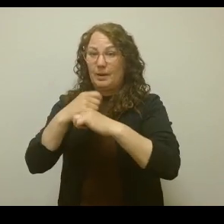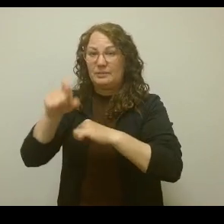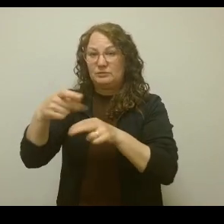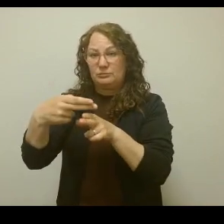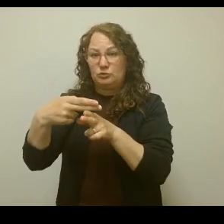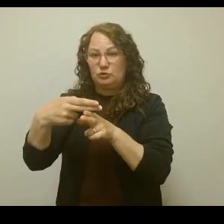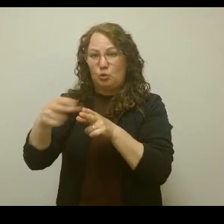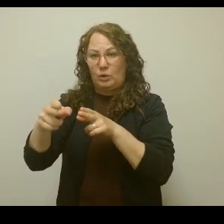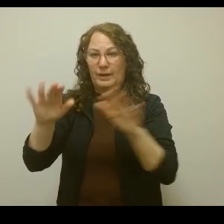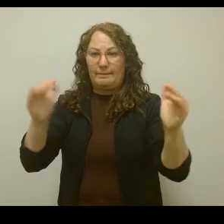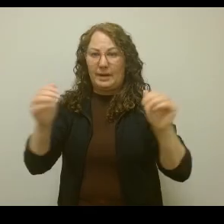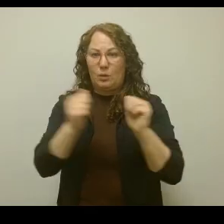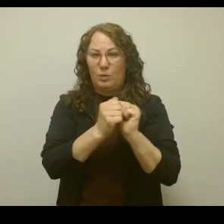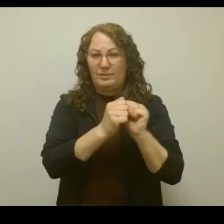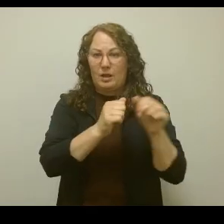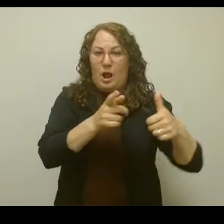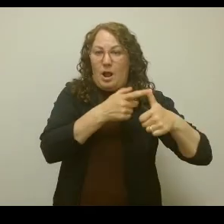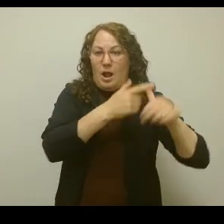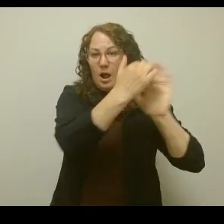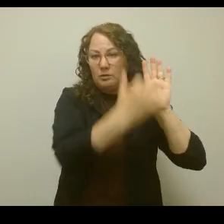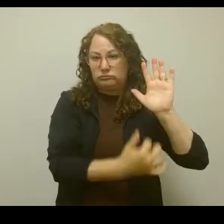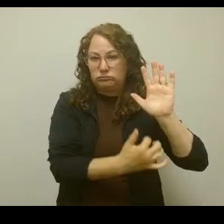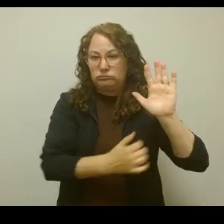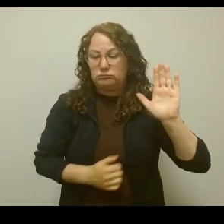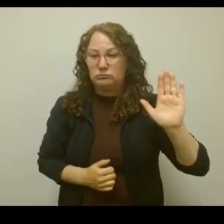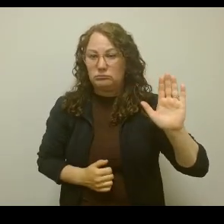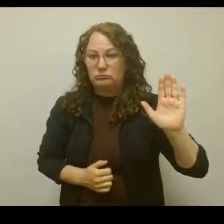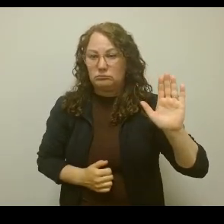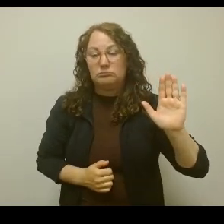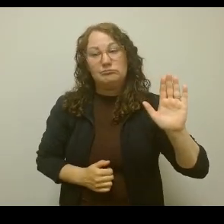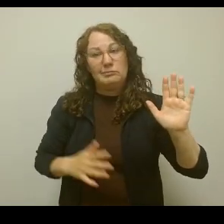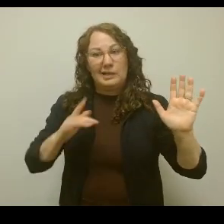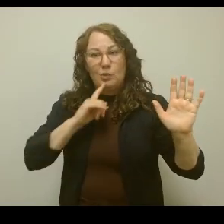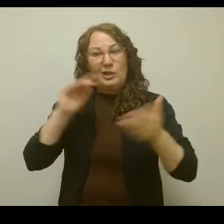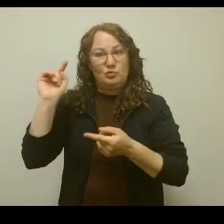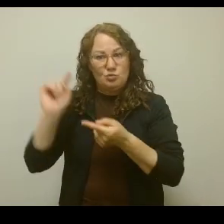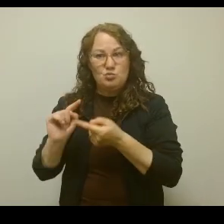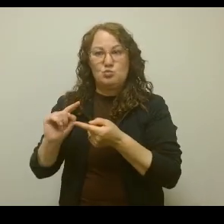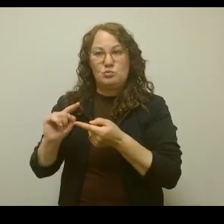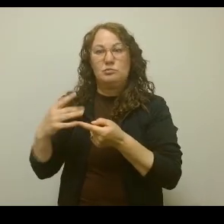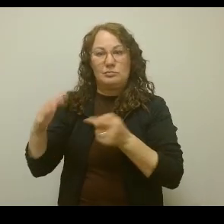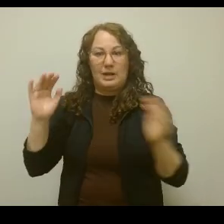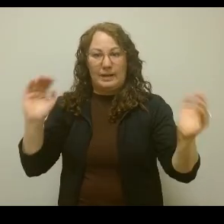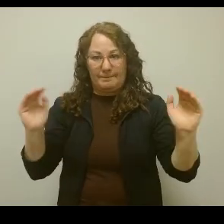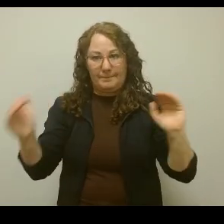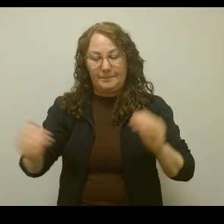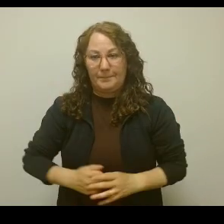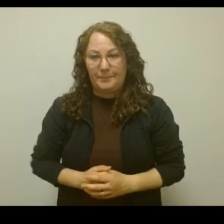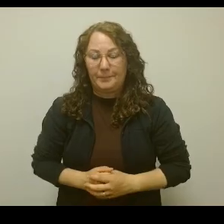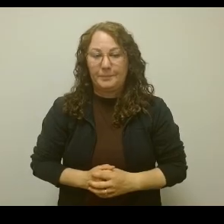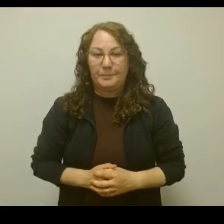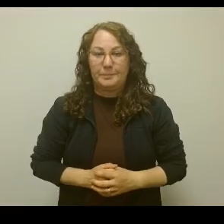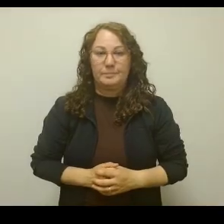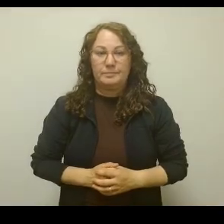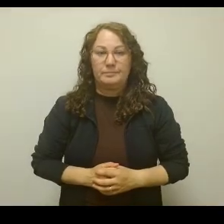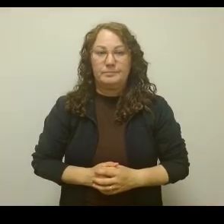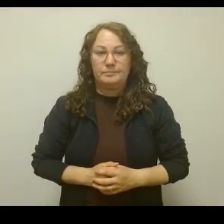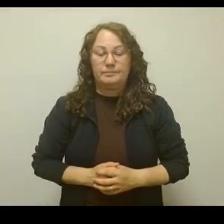shorter, and often quite a lot shorter than the original text.